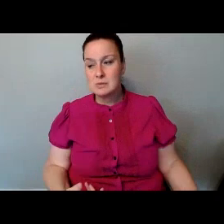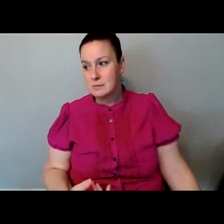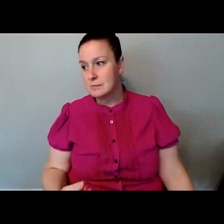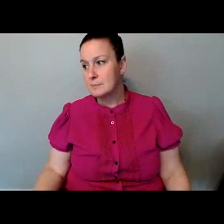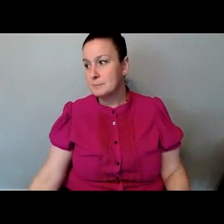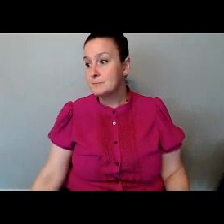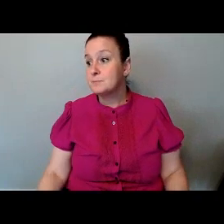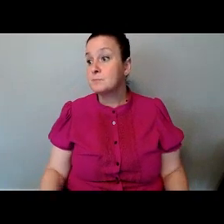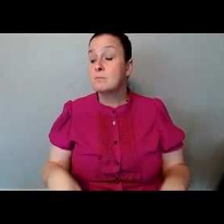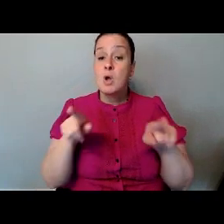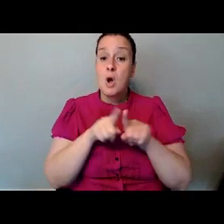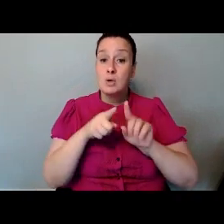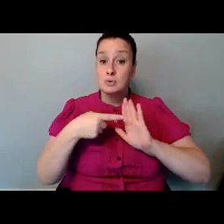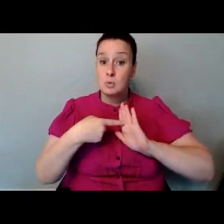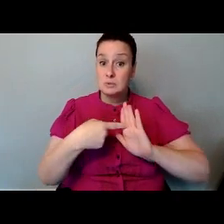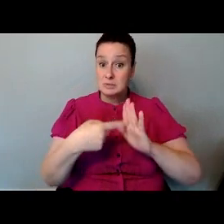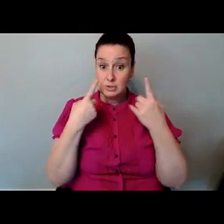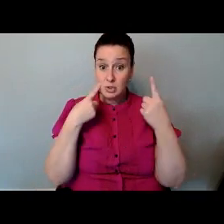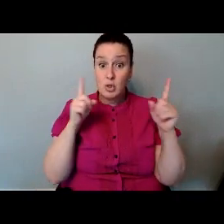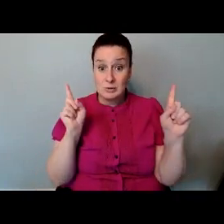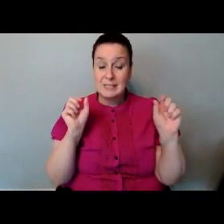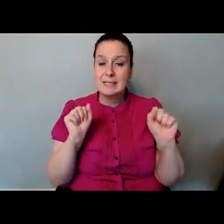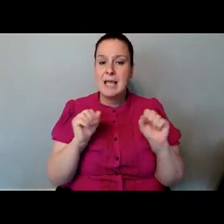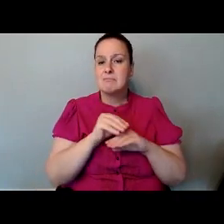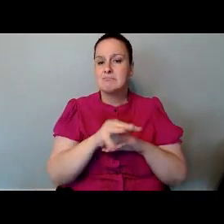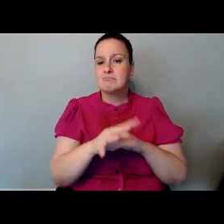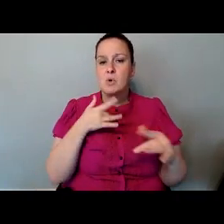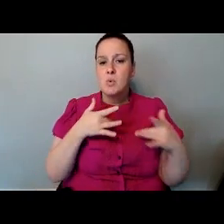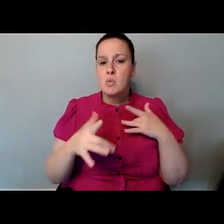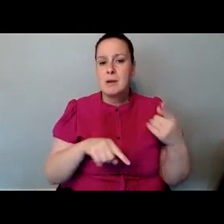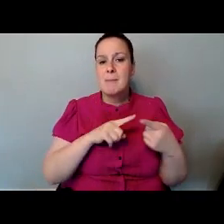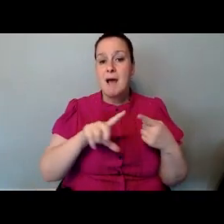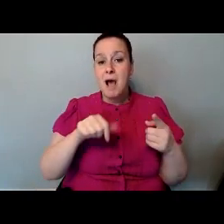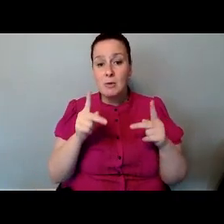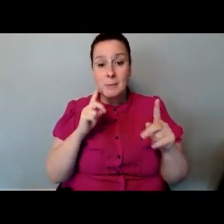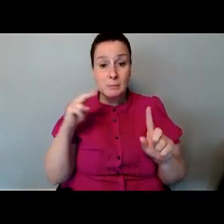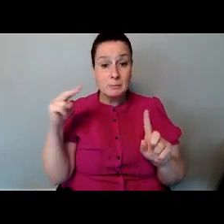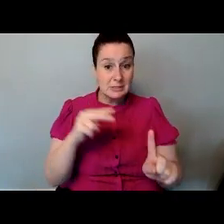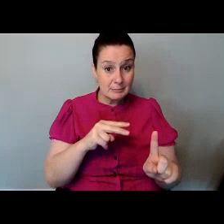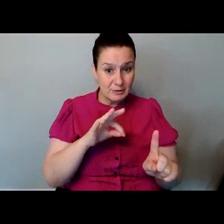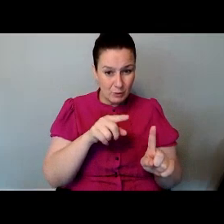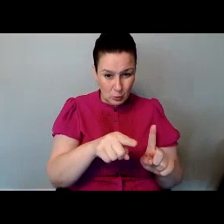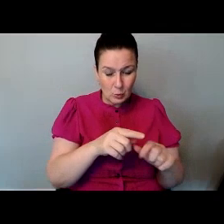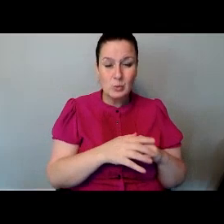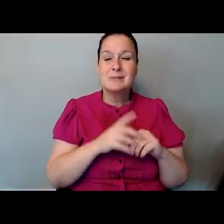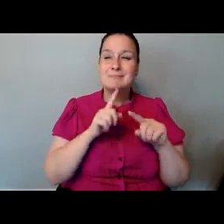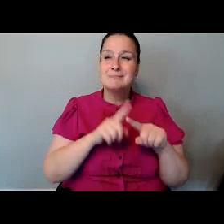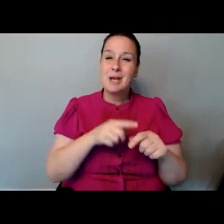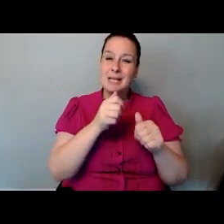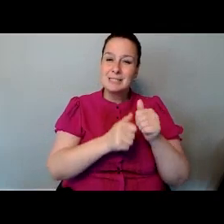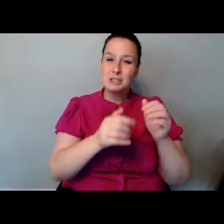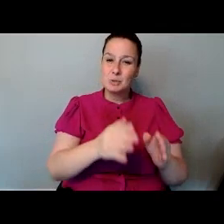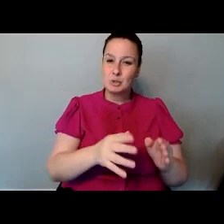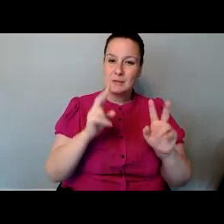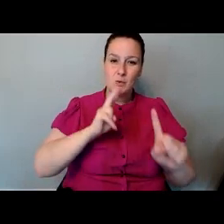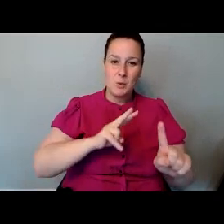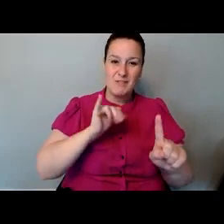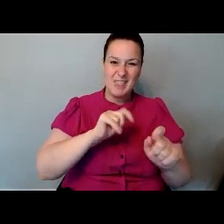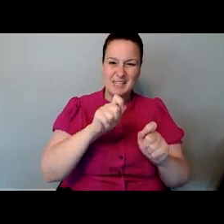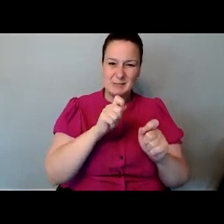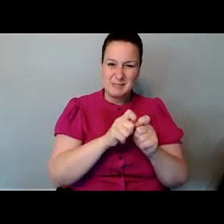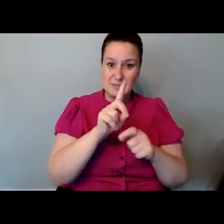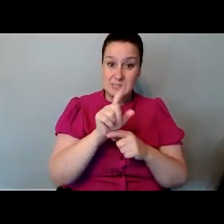also, disclosing this can cause some worry about others' perceptions of you. Again, depending on each person's view of that specific disability, or